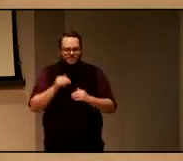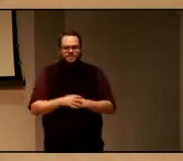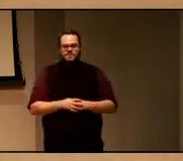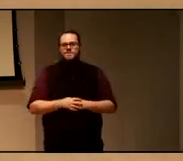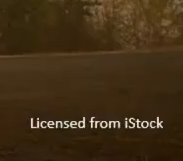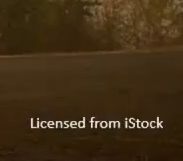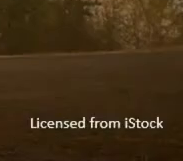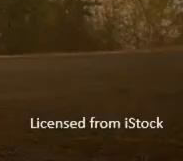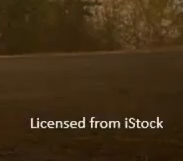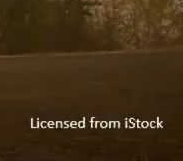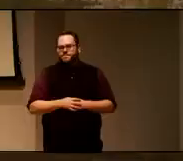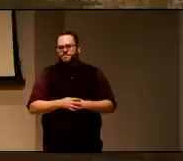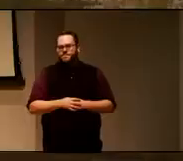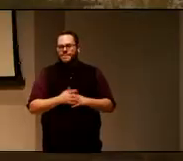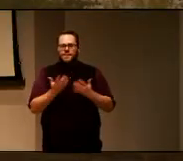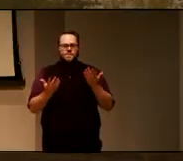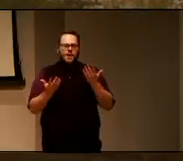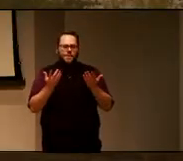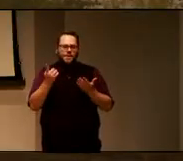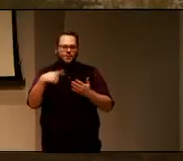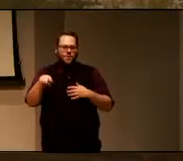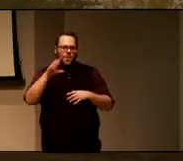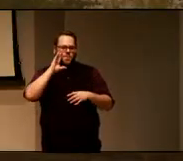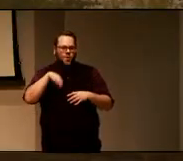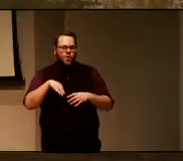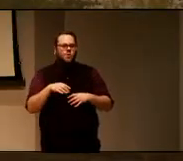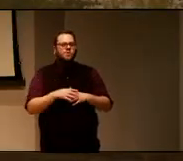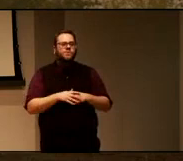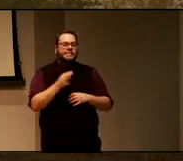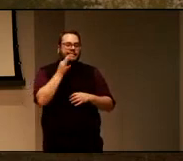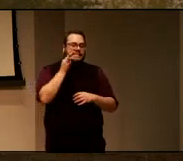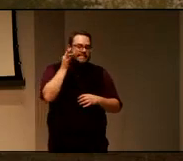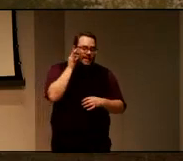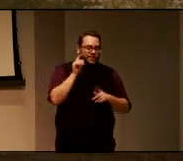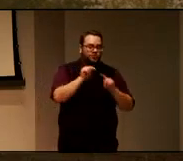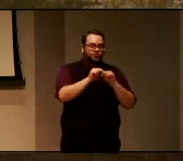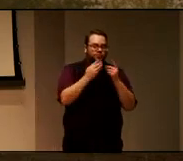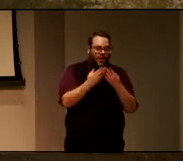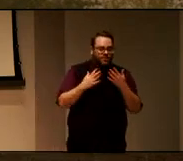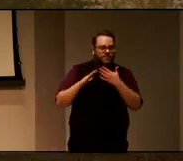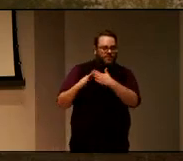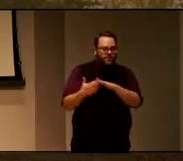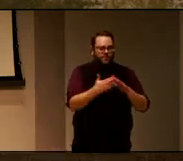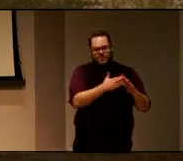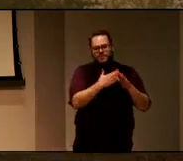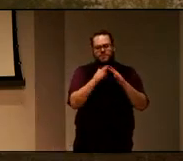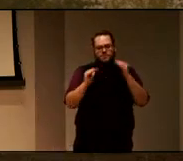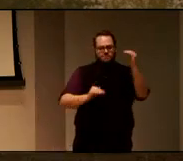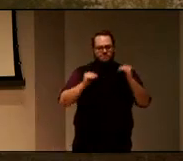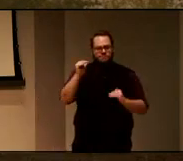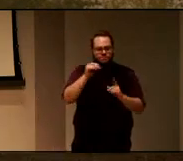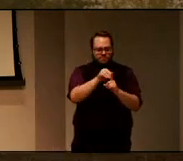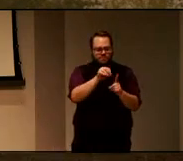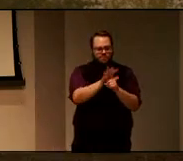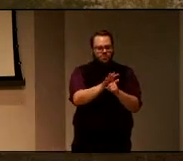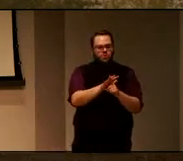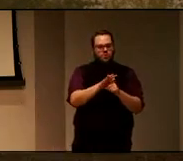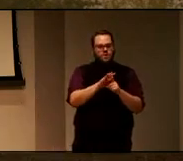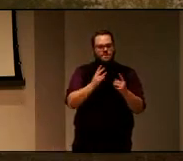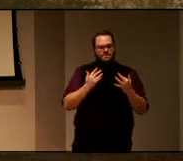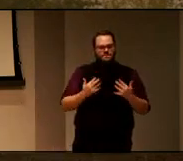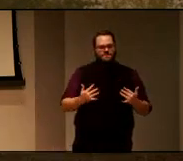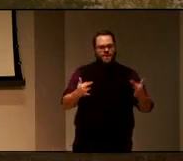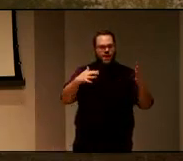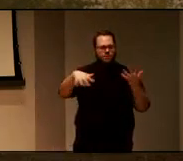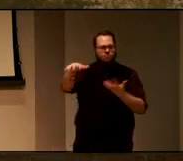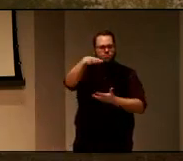unfortunately, probably no surprise, but indigenous and tribal communities are disproportionately exposed to wildfire smoke. And